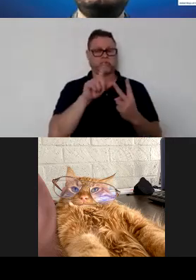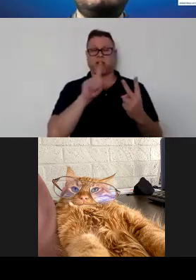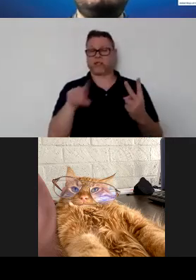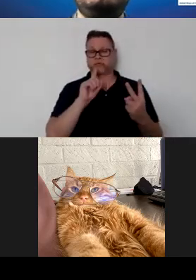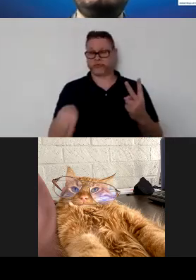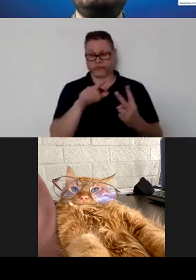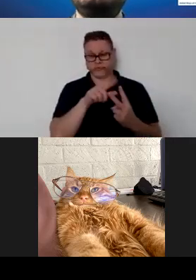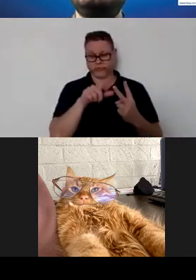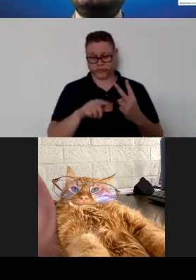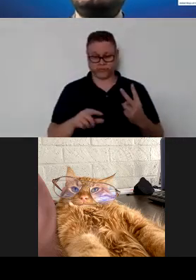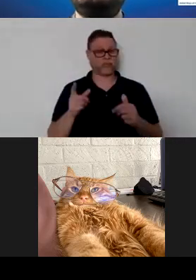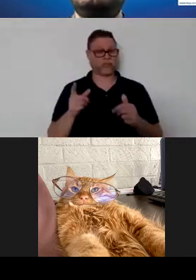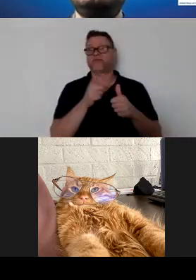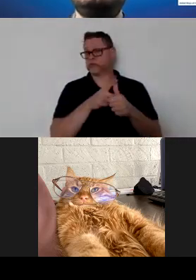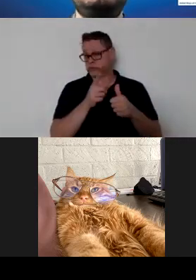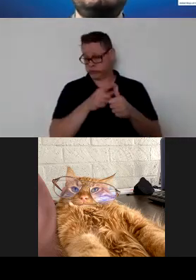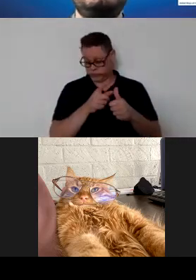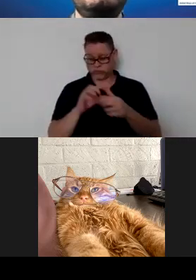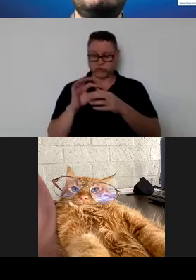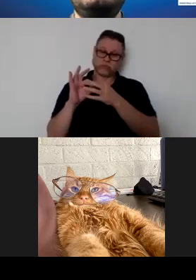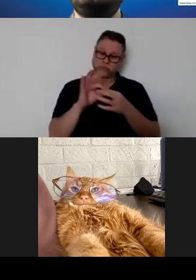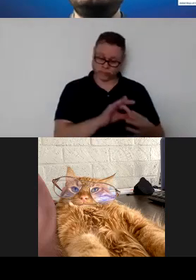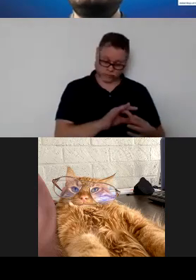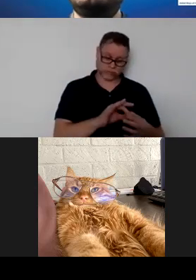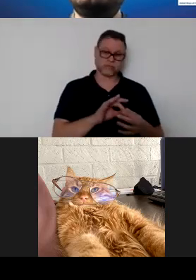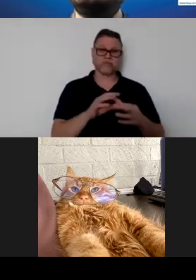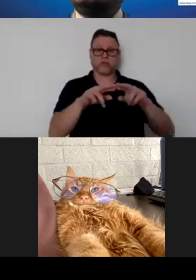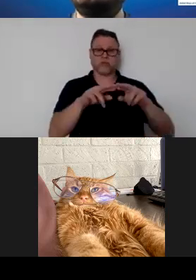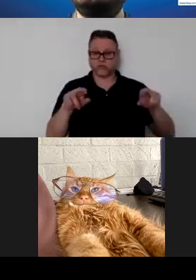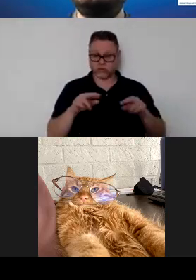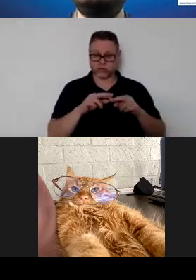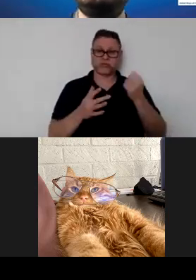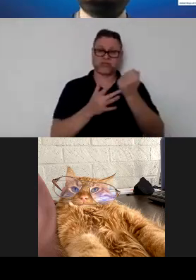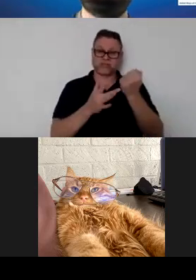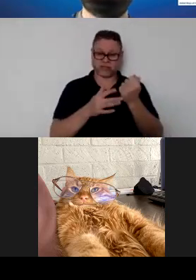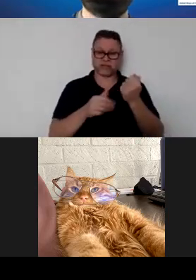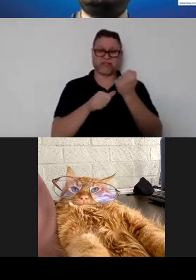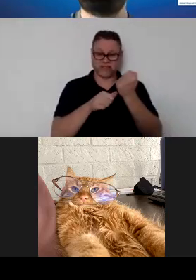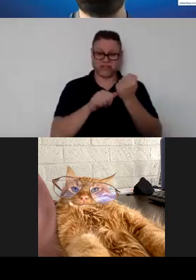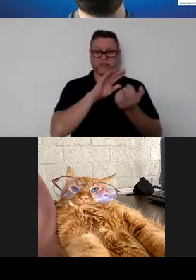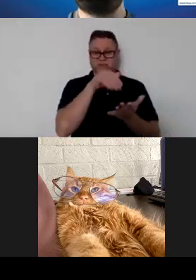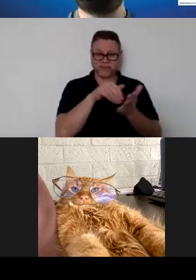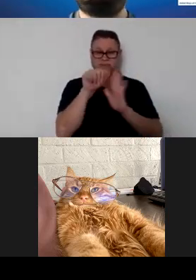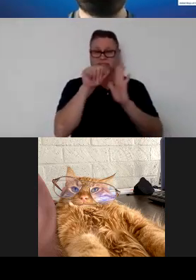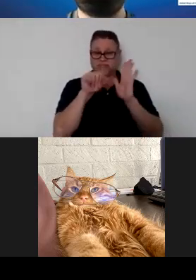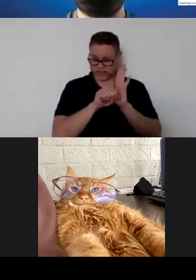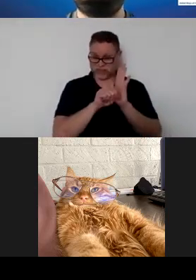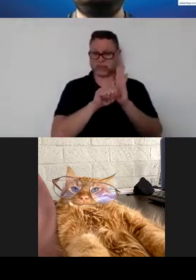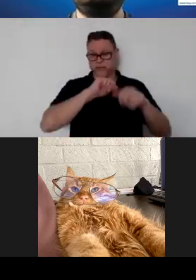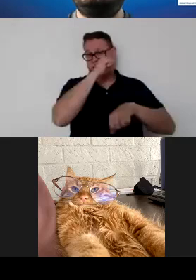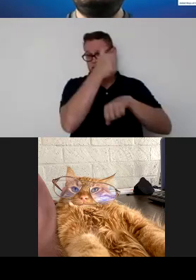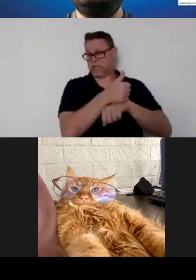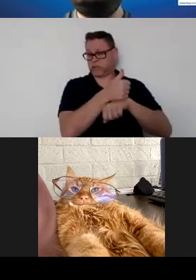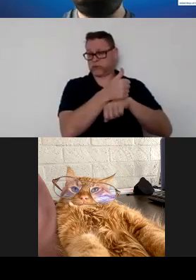right? So I think the first one is relative to the regional technical assistance centers that the state really is establishing